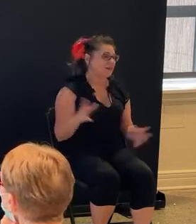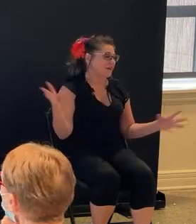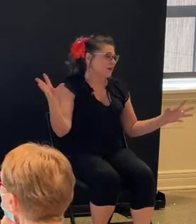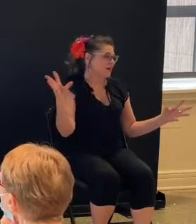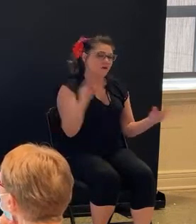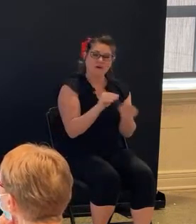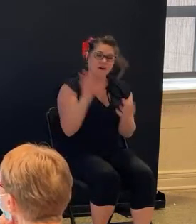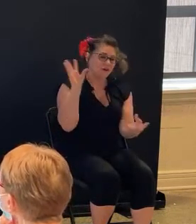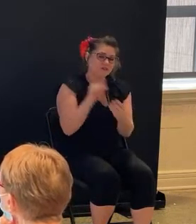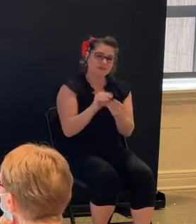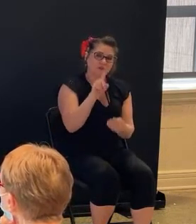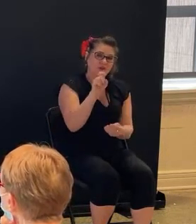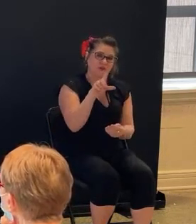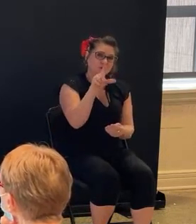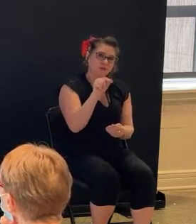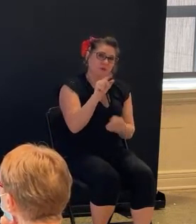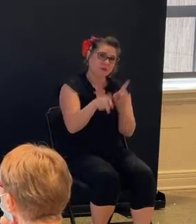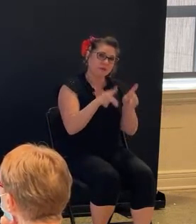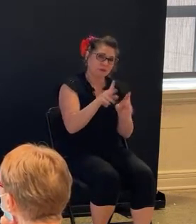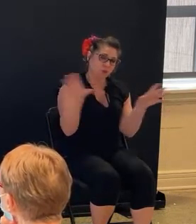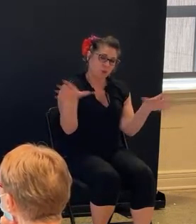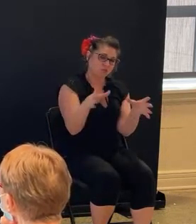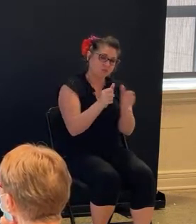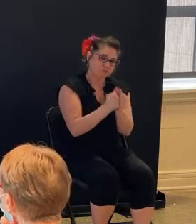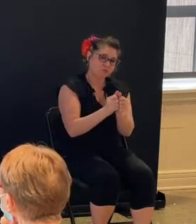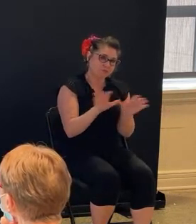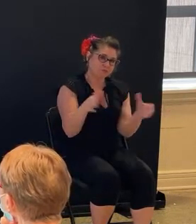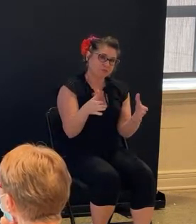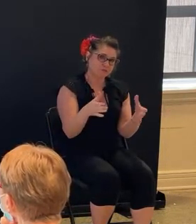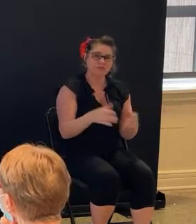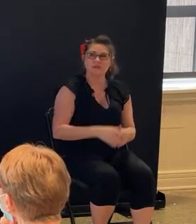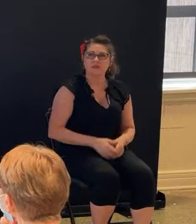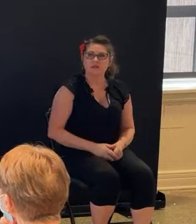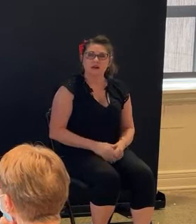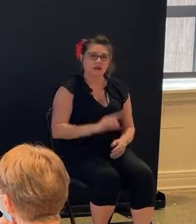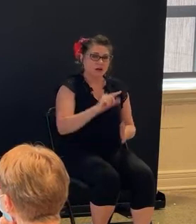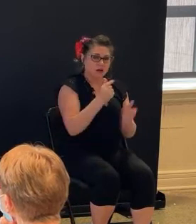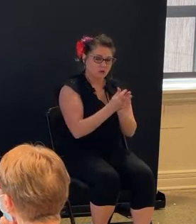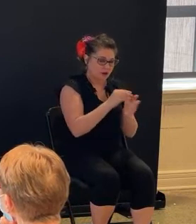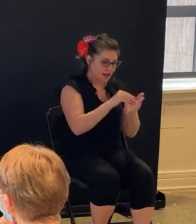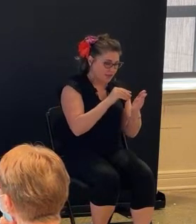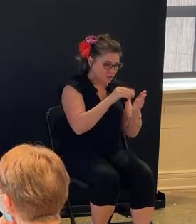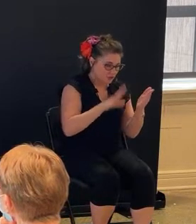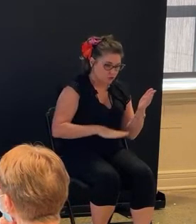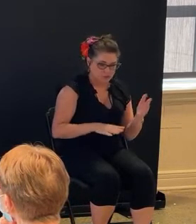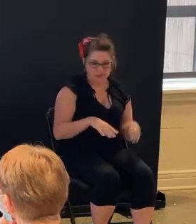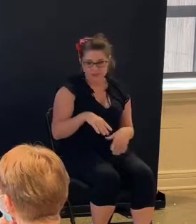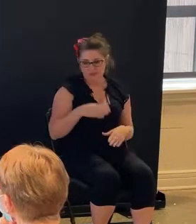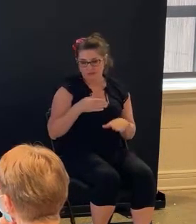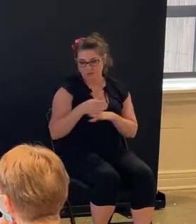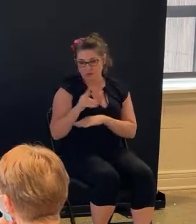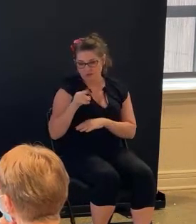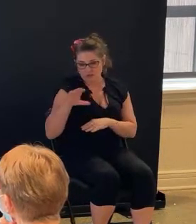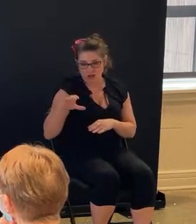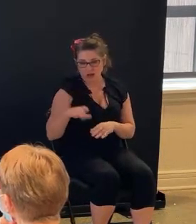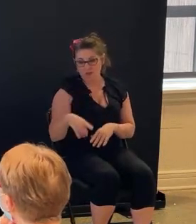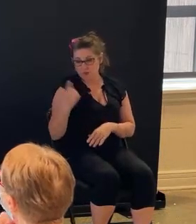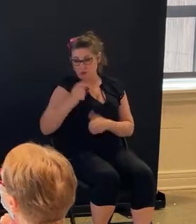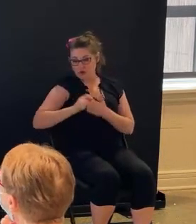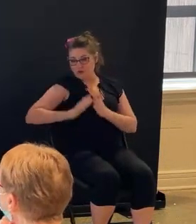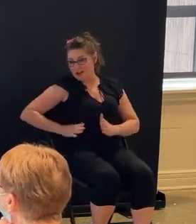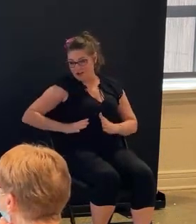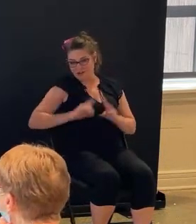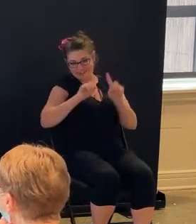there, you know, big, famous folks, their graduate students, postdocs, less famous people, and one writer.